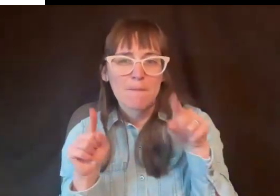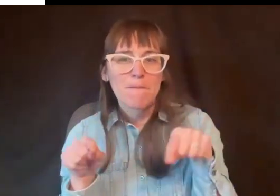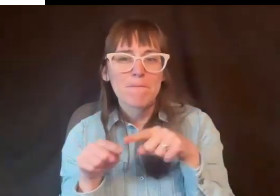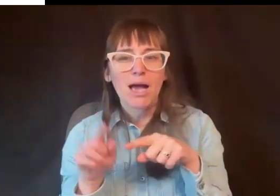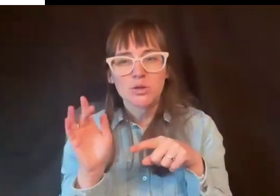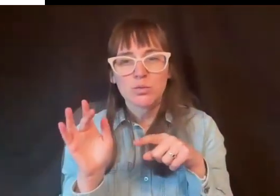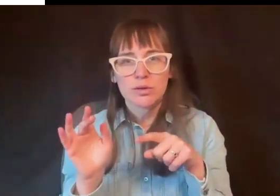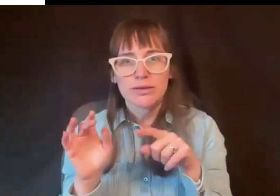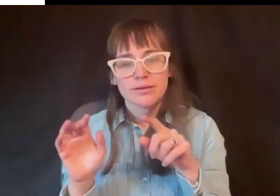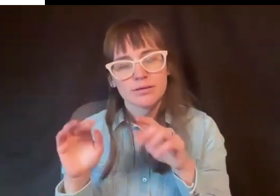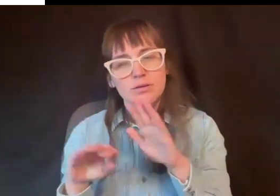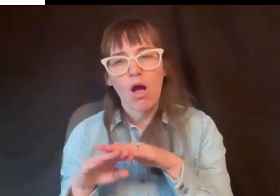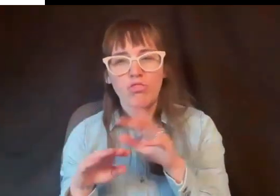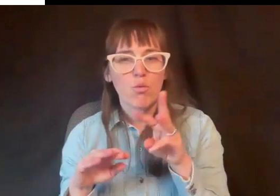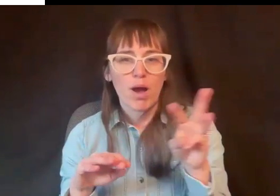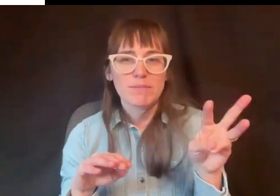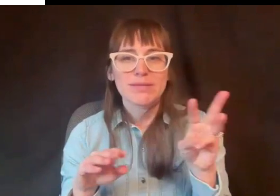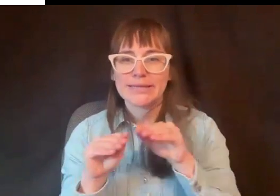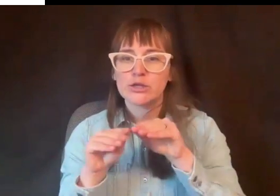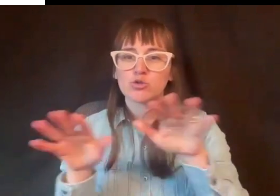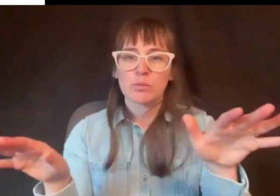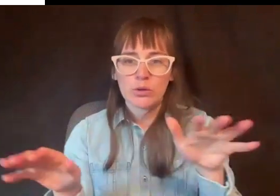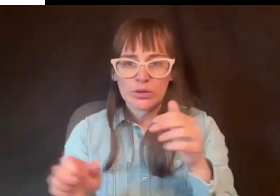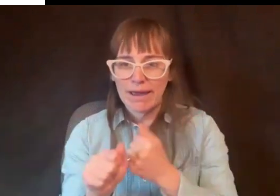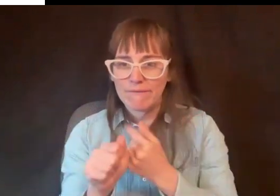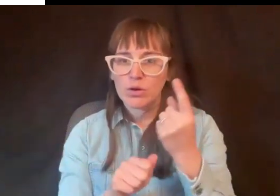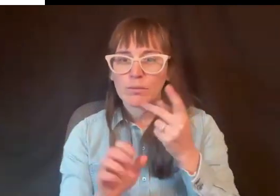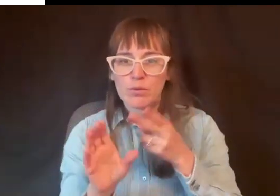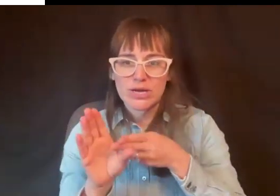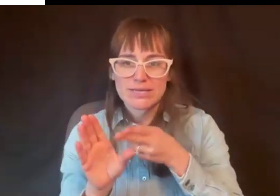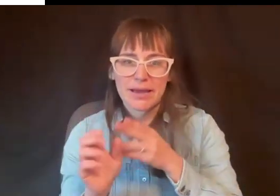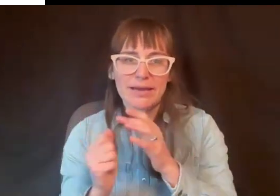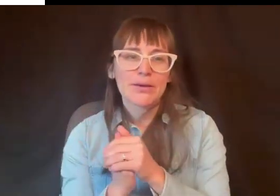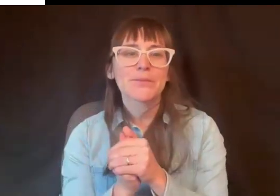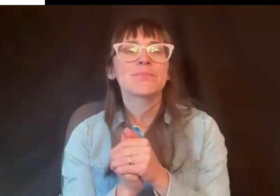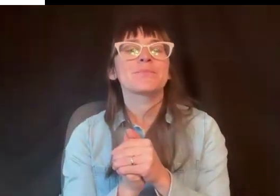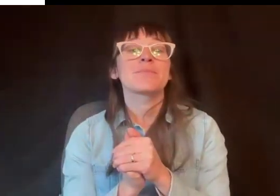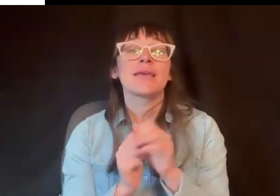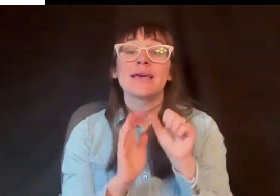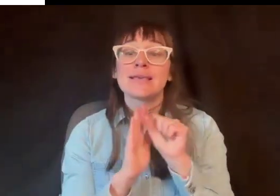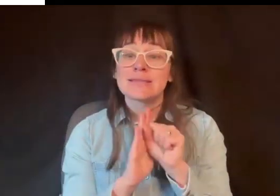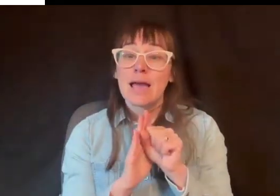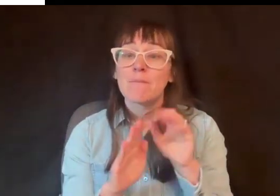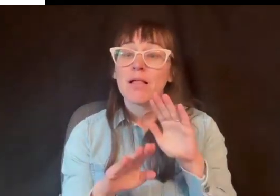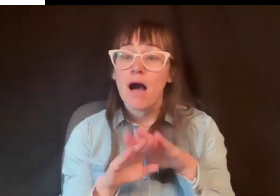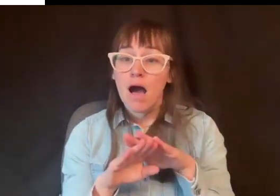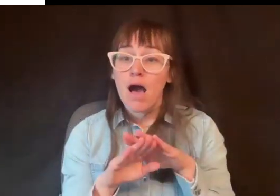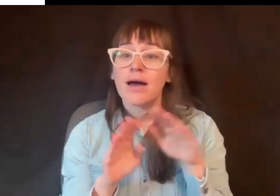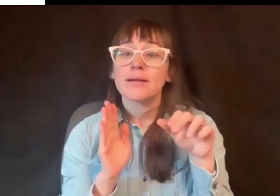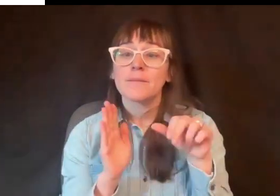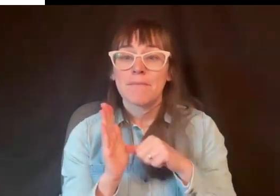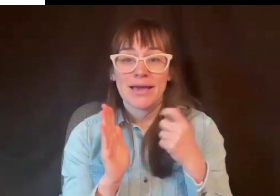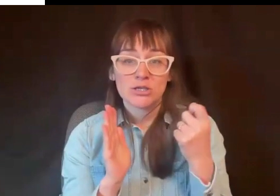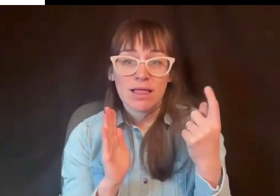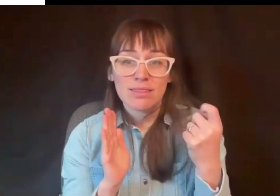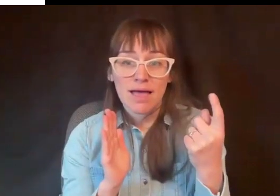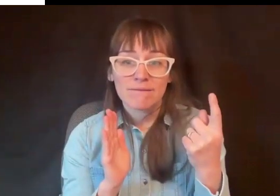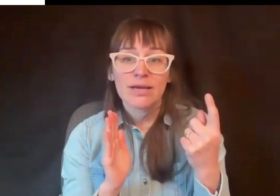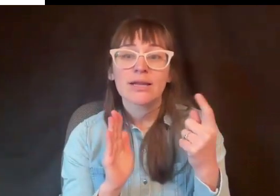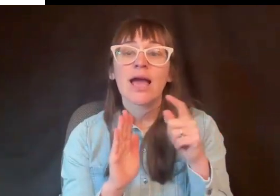to all registered attendees after this webinar. You can find the sample starting at page 11 of the document as part of Appendix